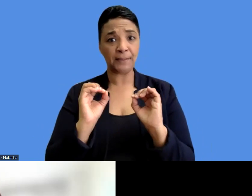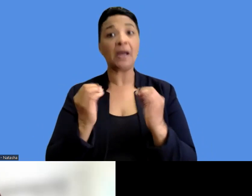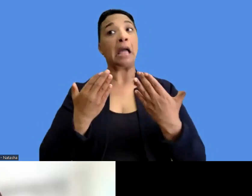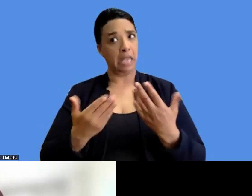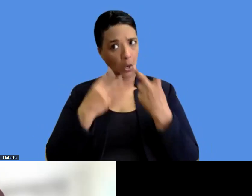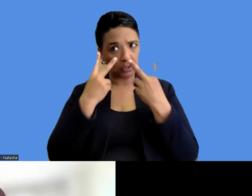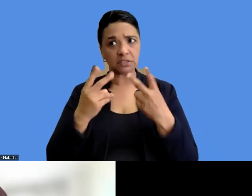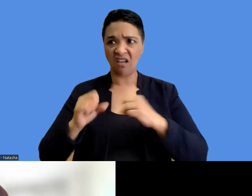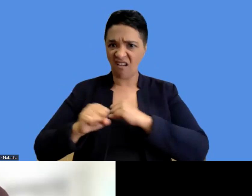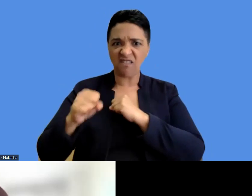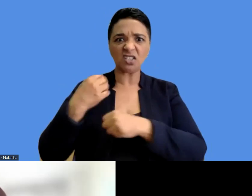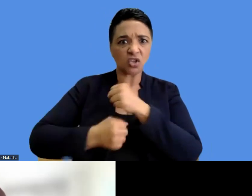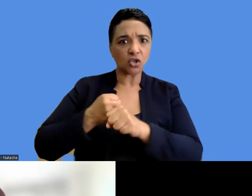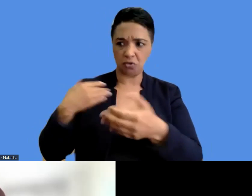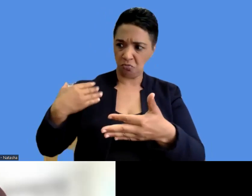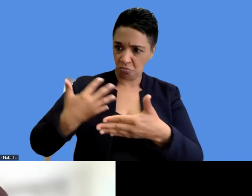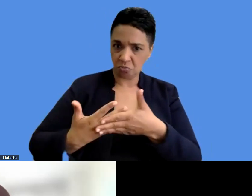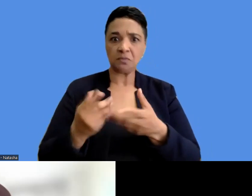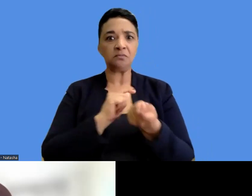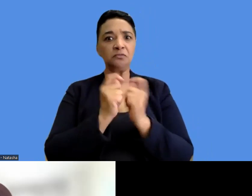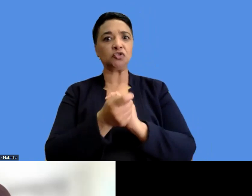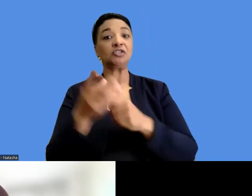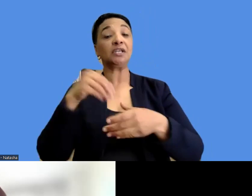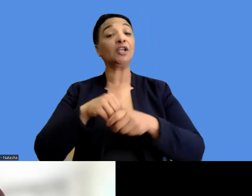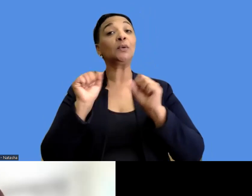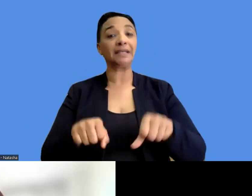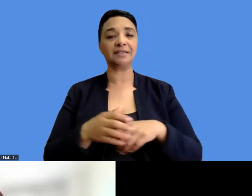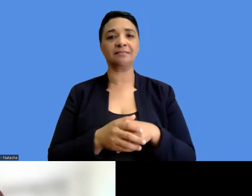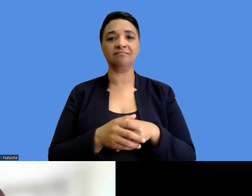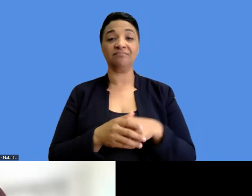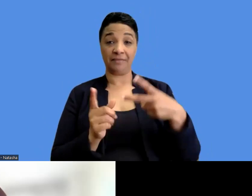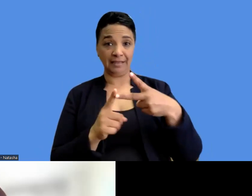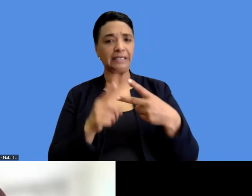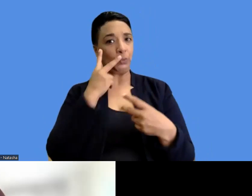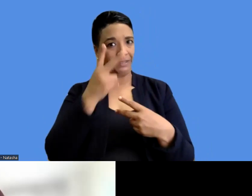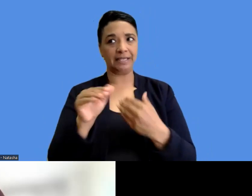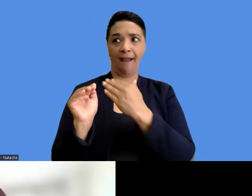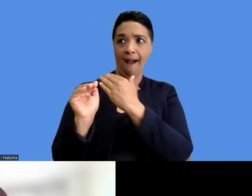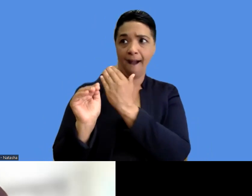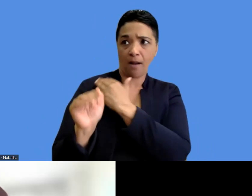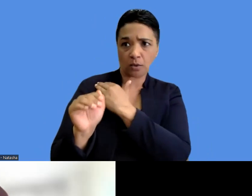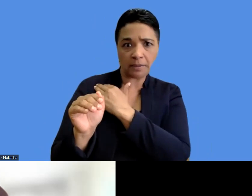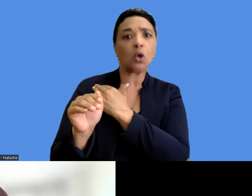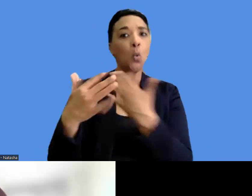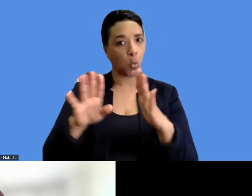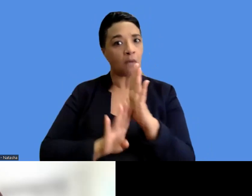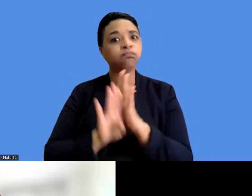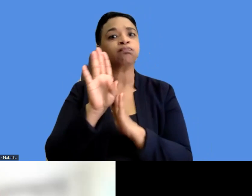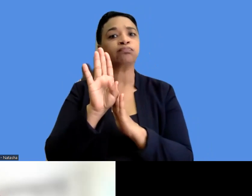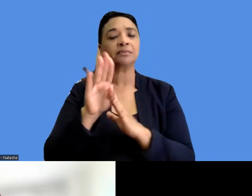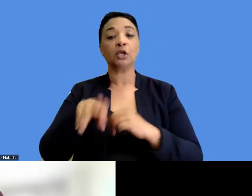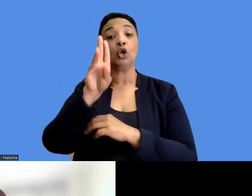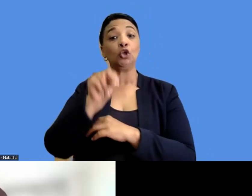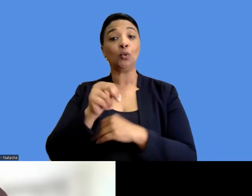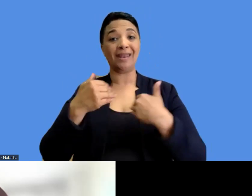years. Even accountability has progressed, as the UN has the UN Disability Inclusion